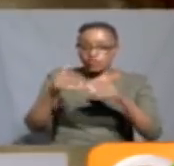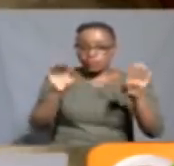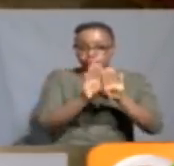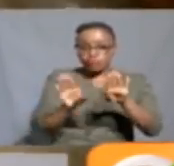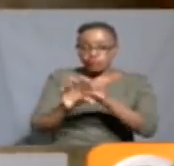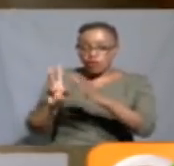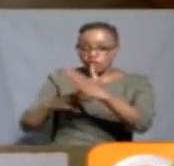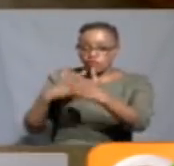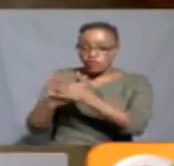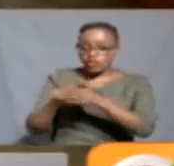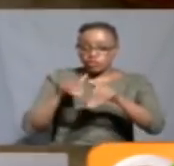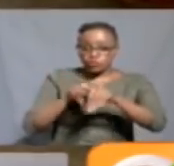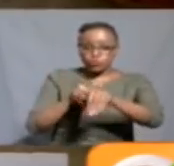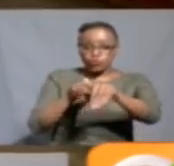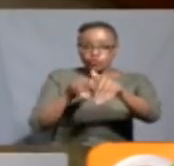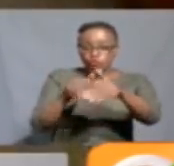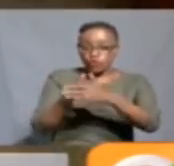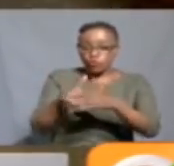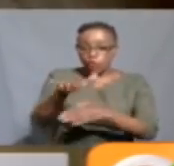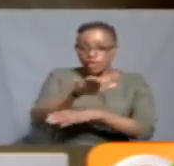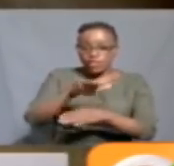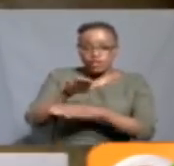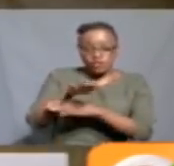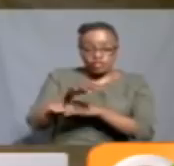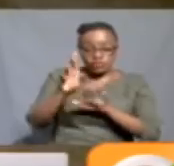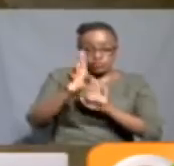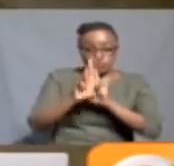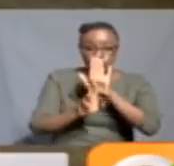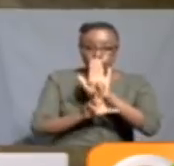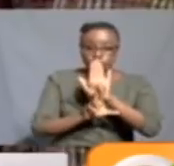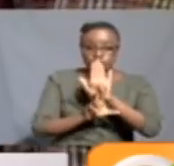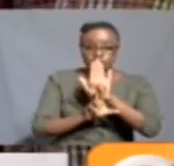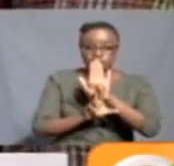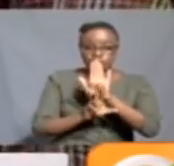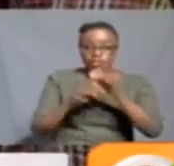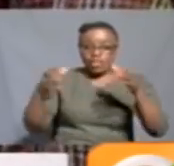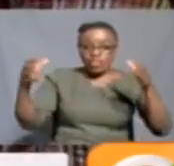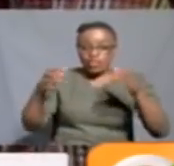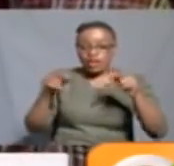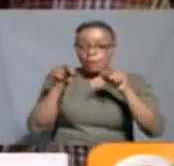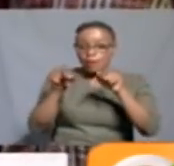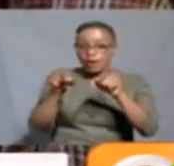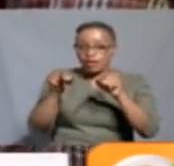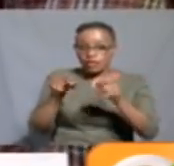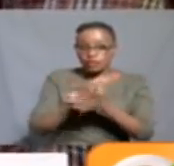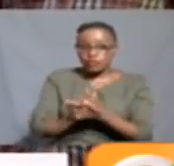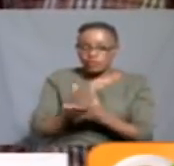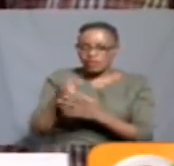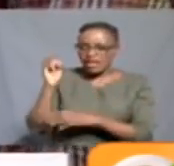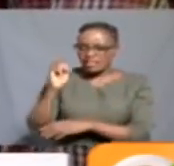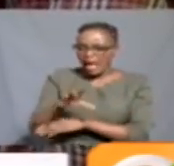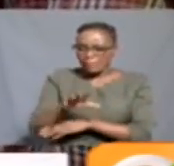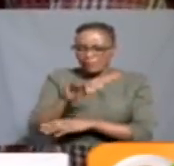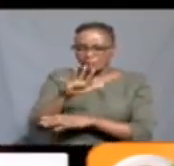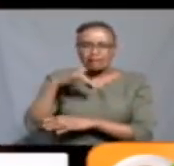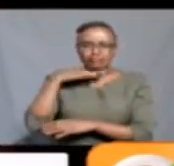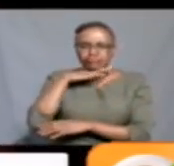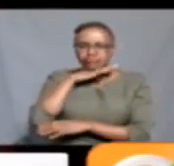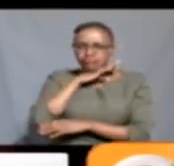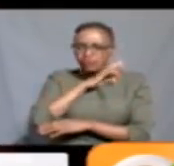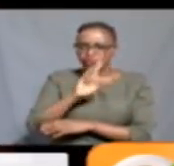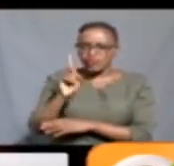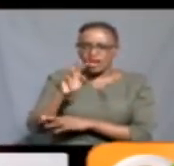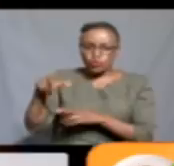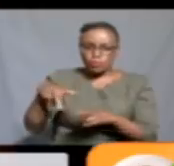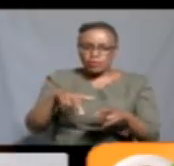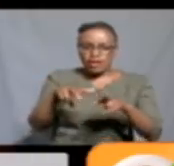for failing to comply with the environmental regulations. The company accused dumping its waste into Nairobi